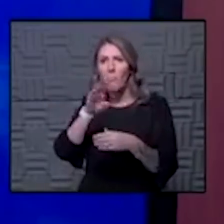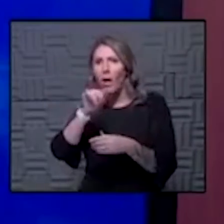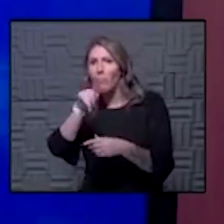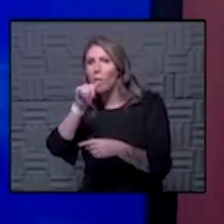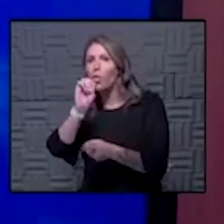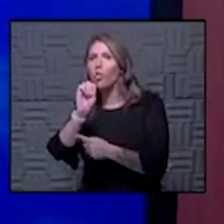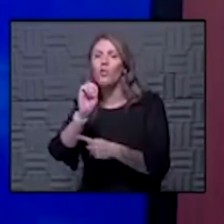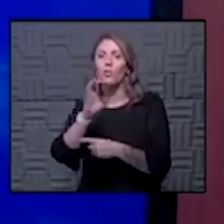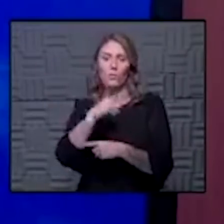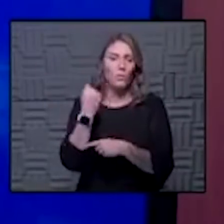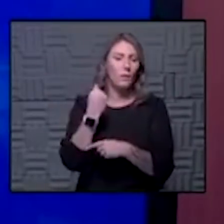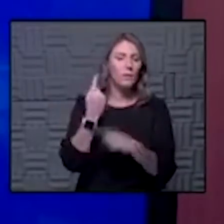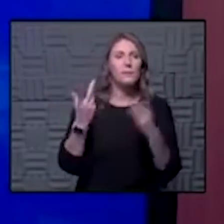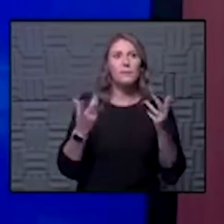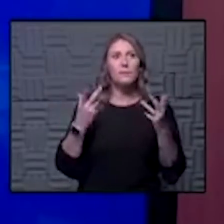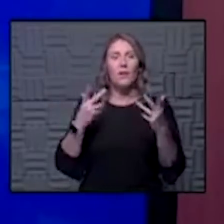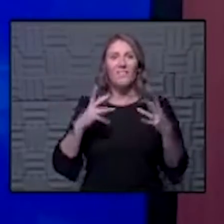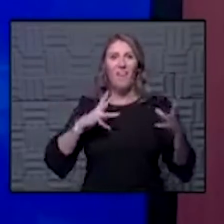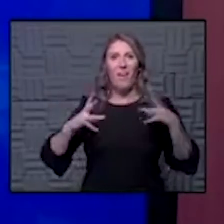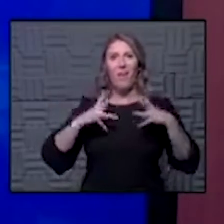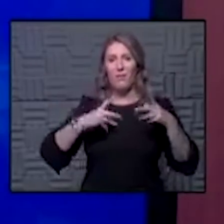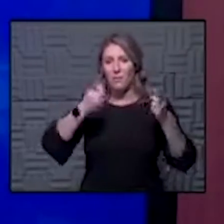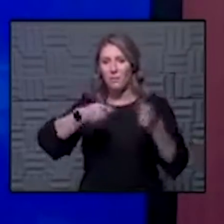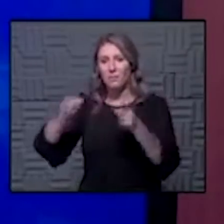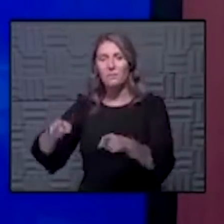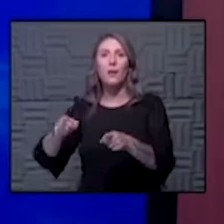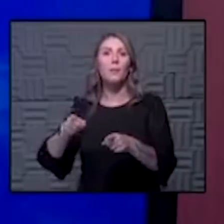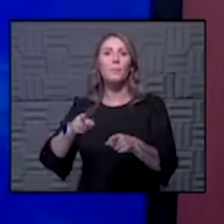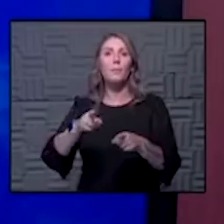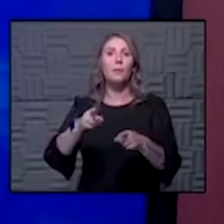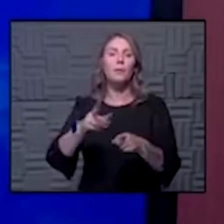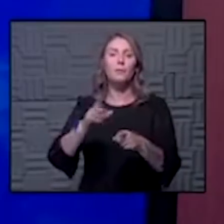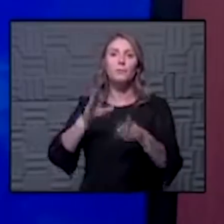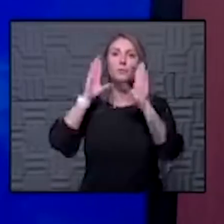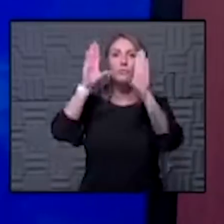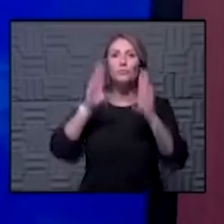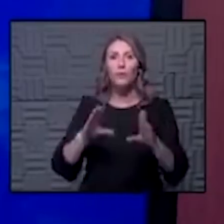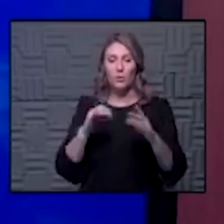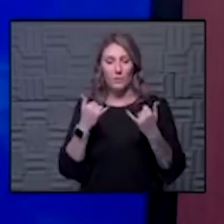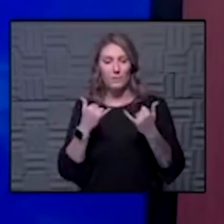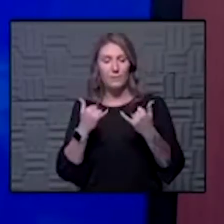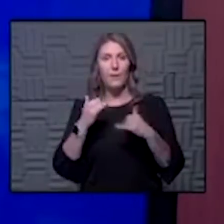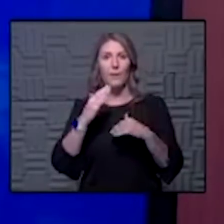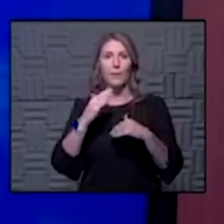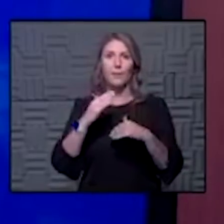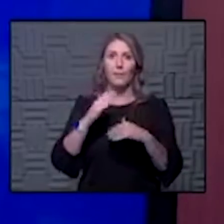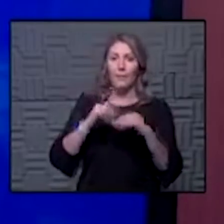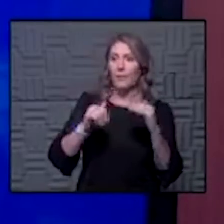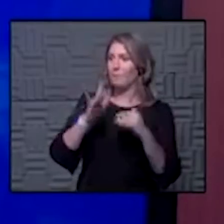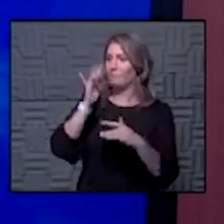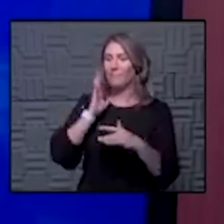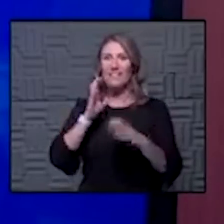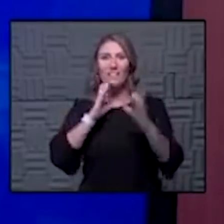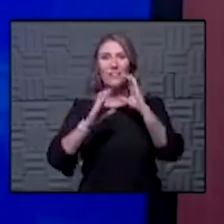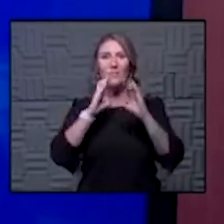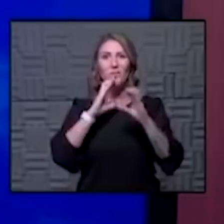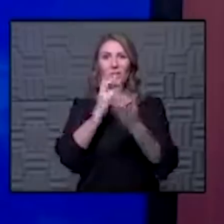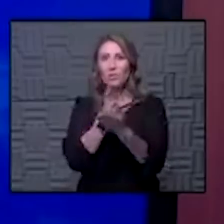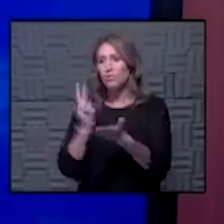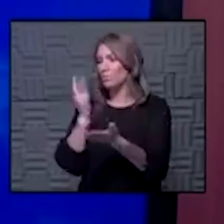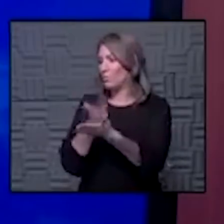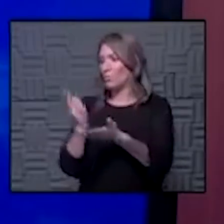of the holidays coming up. I think it's even greater today than it was when we started having those conversations 2 or 3 weeks